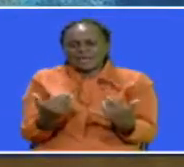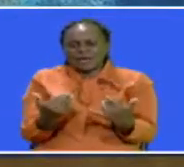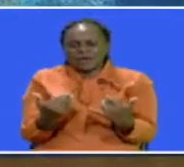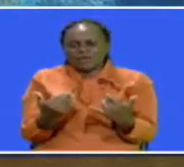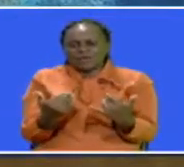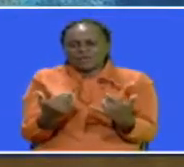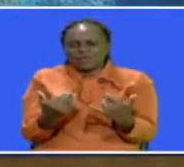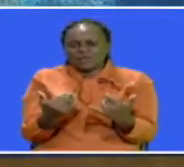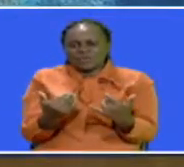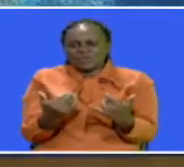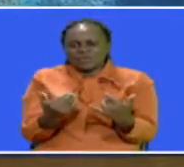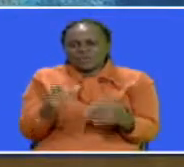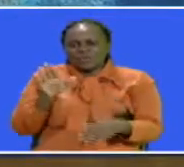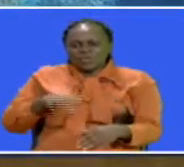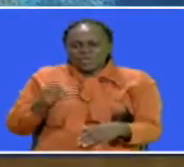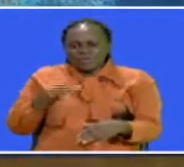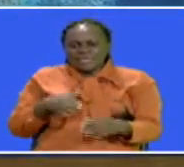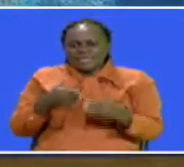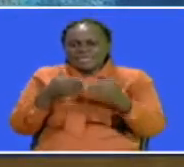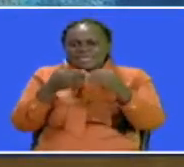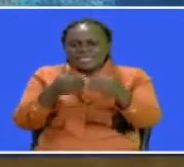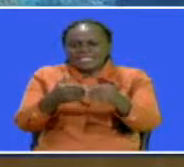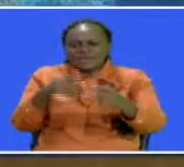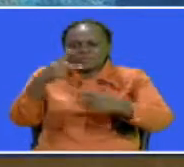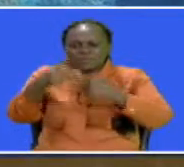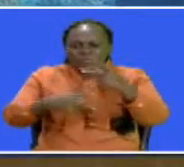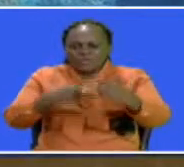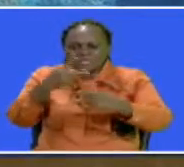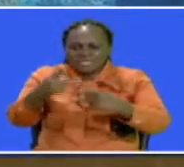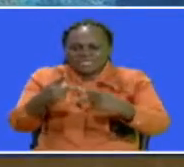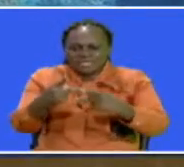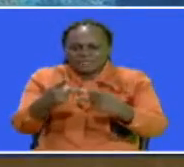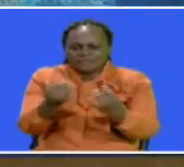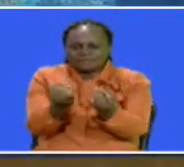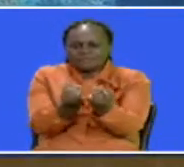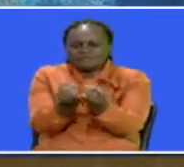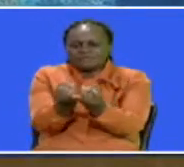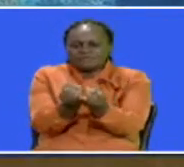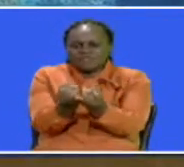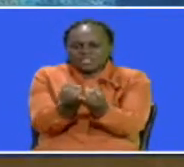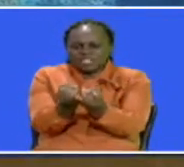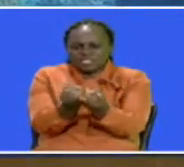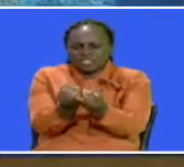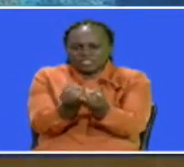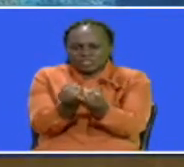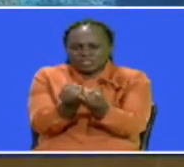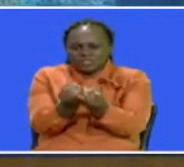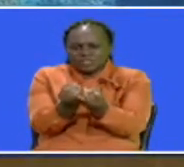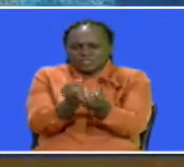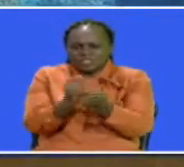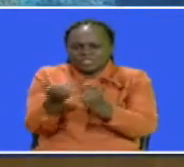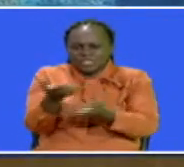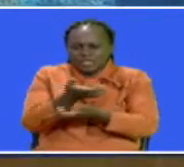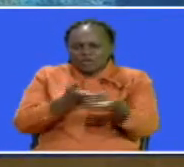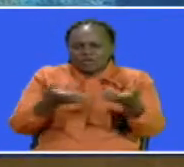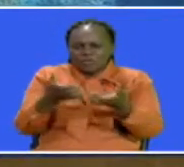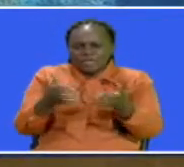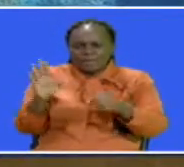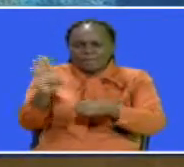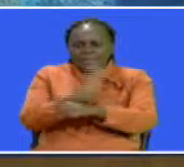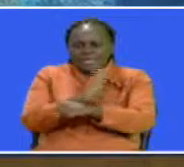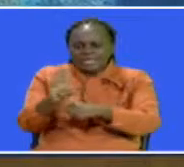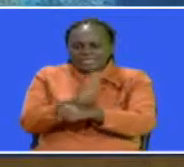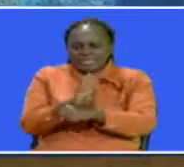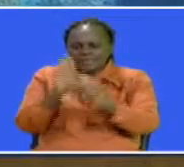Musumba reports, it's women who are taking the lead in processing and trading this little fish, turning Kibuyuni into a rising economic hub and